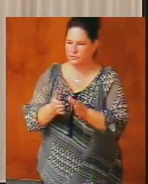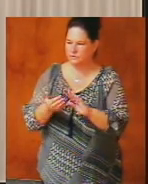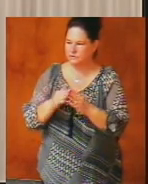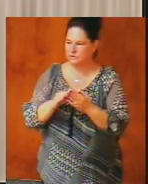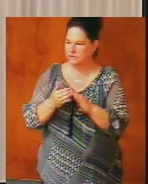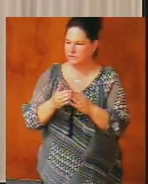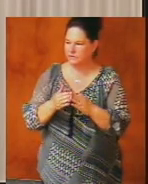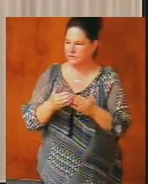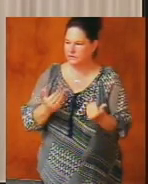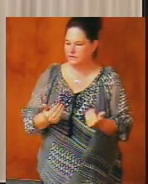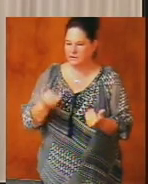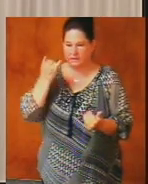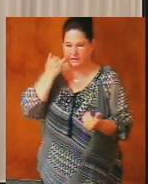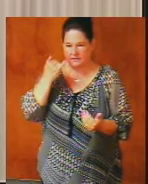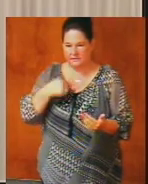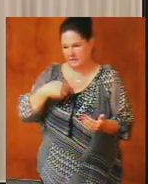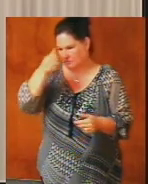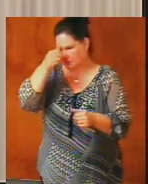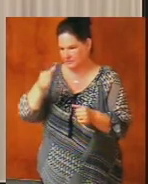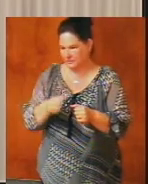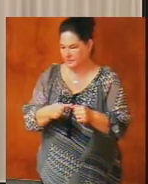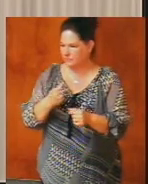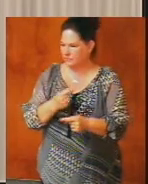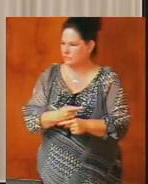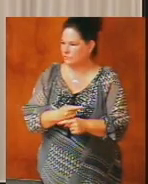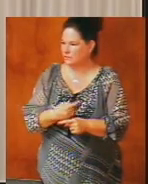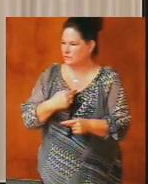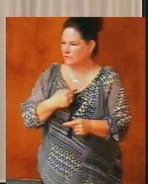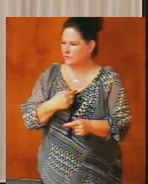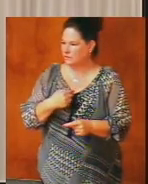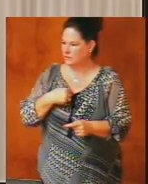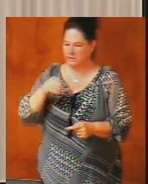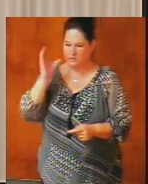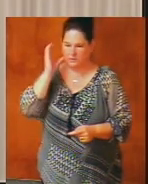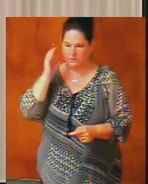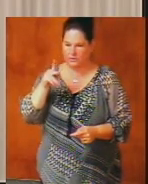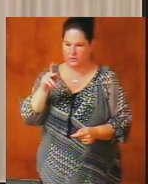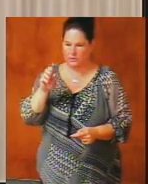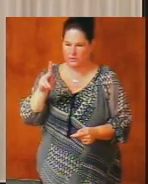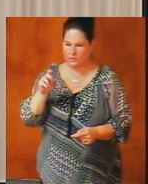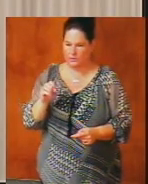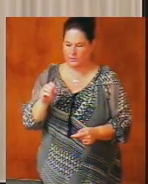town. Now, if memory serves me correctly, I have been told that Kokomo,